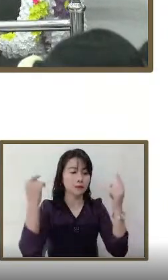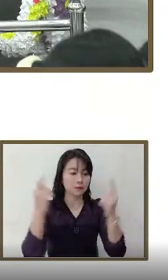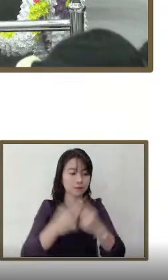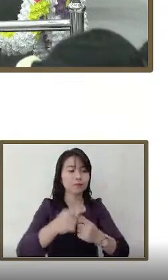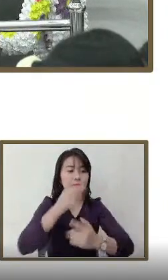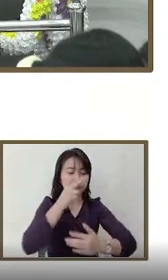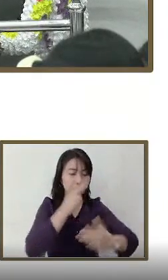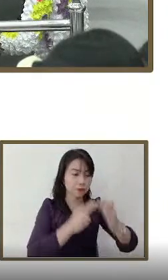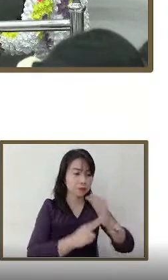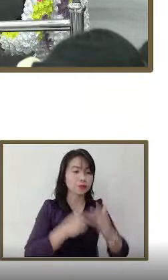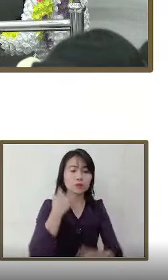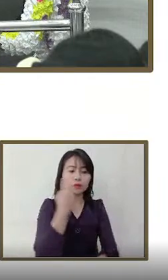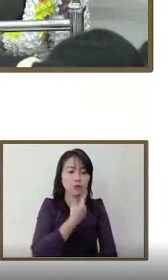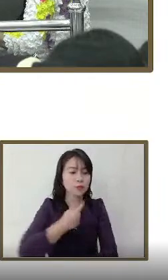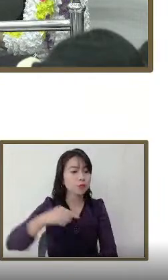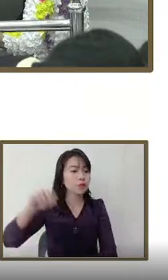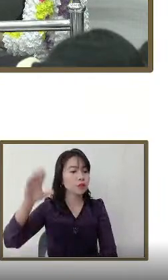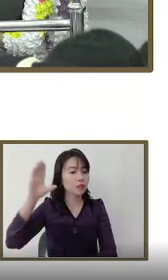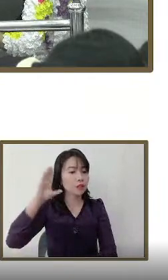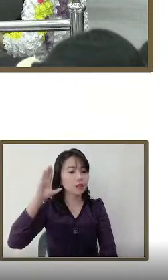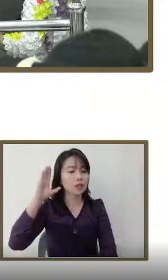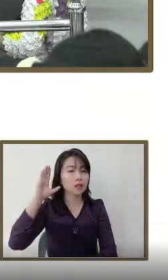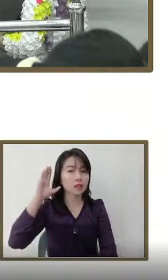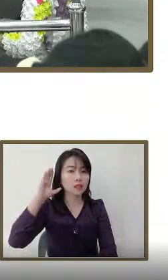the humble who will